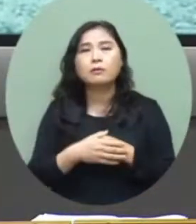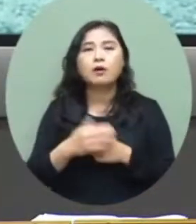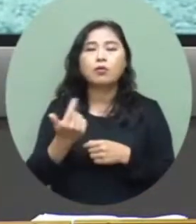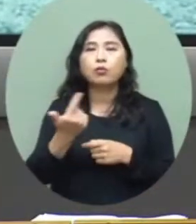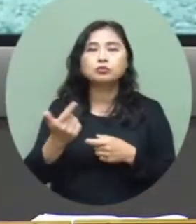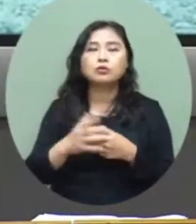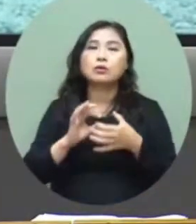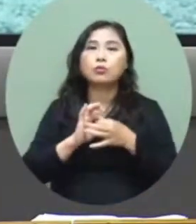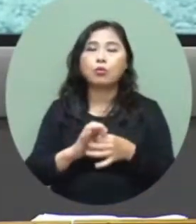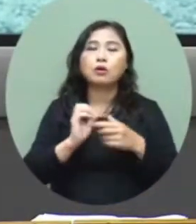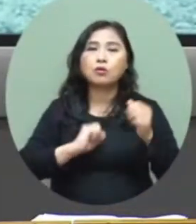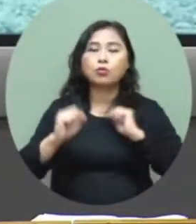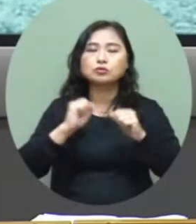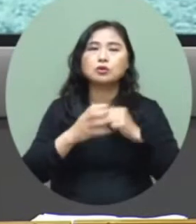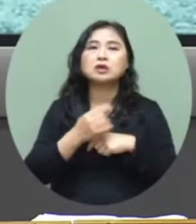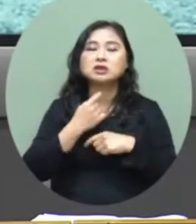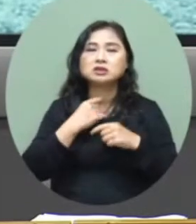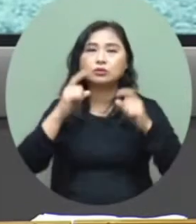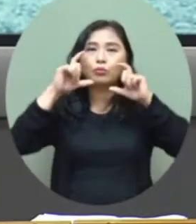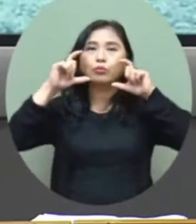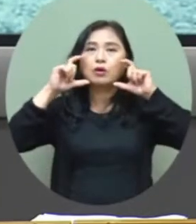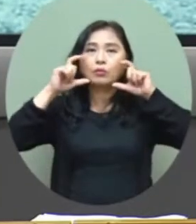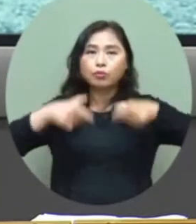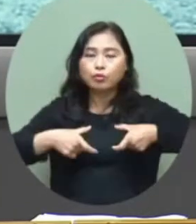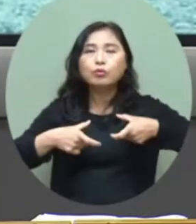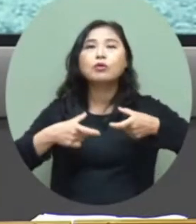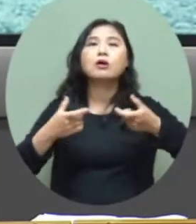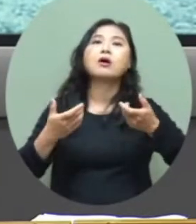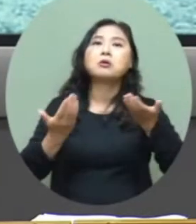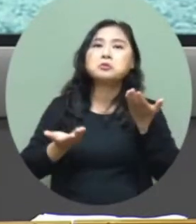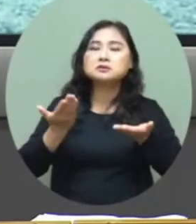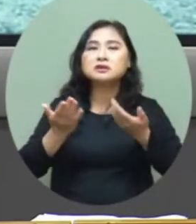activities or with many people or gathering.